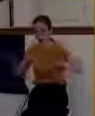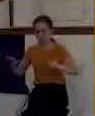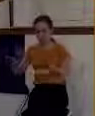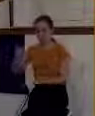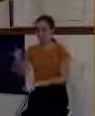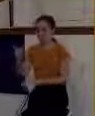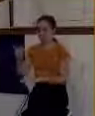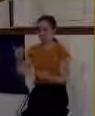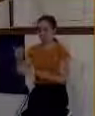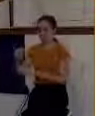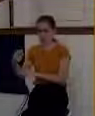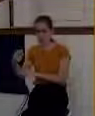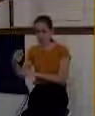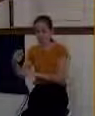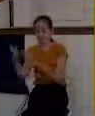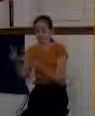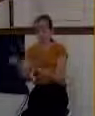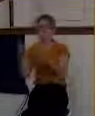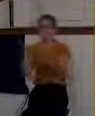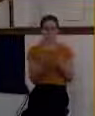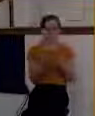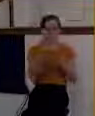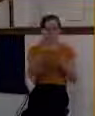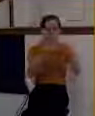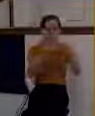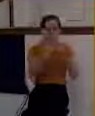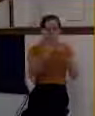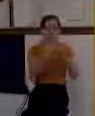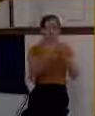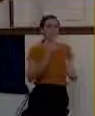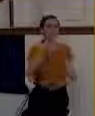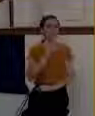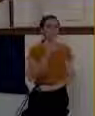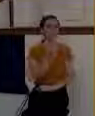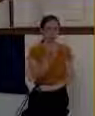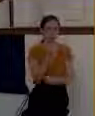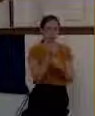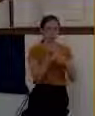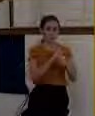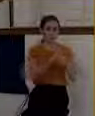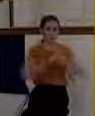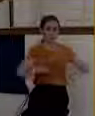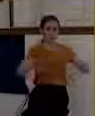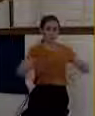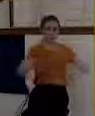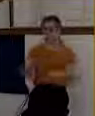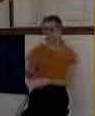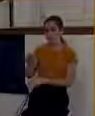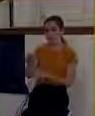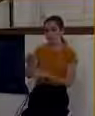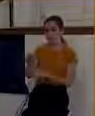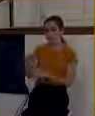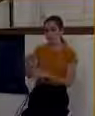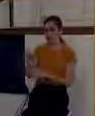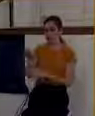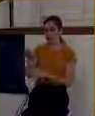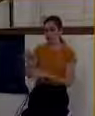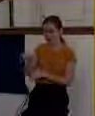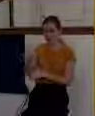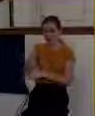Judah. You have a prophet from the kingdom of Israel. This prophet from the kingdom of Judah represents the nation